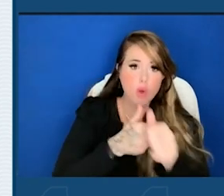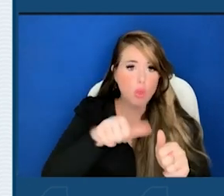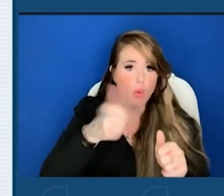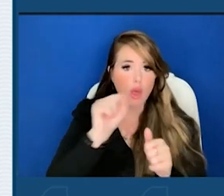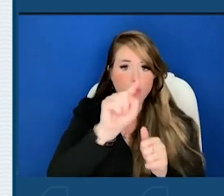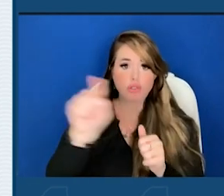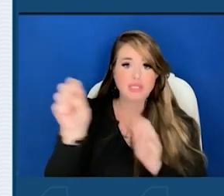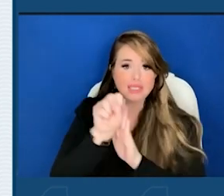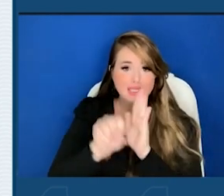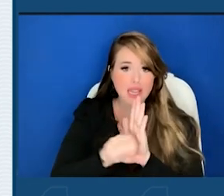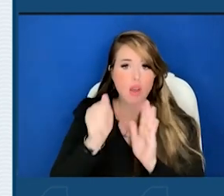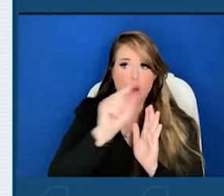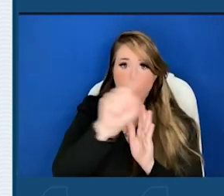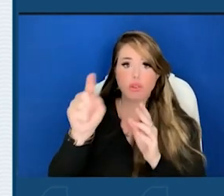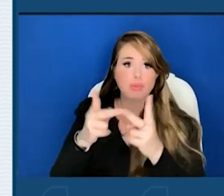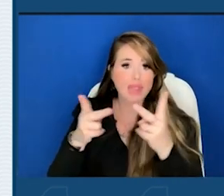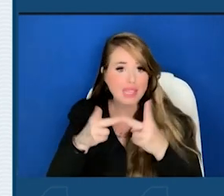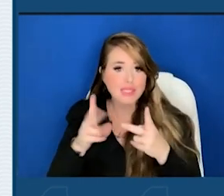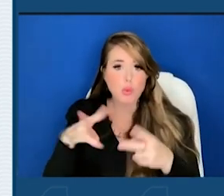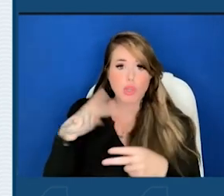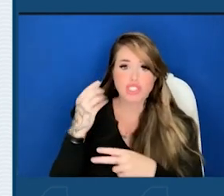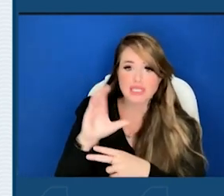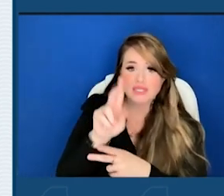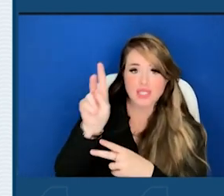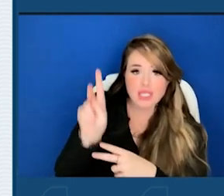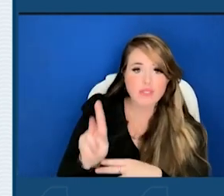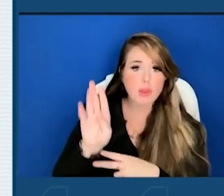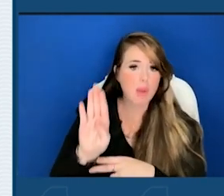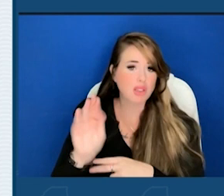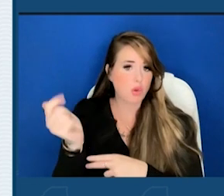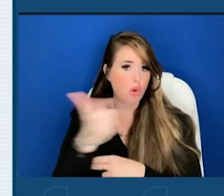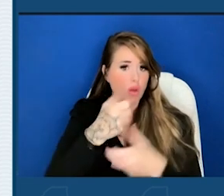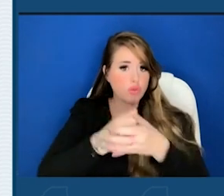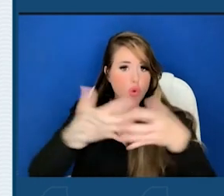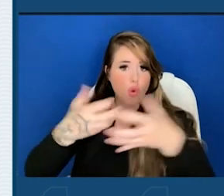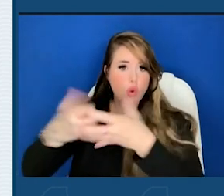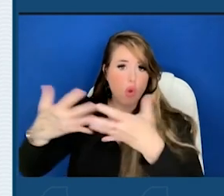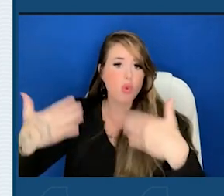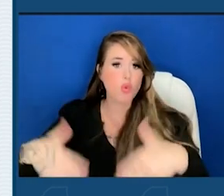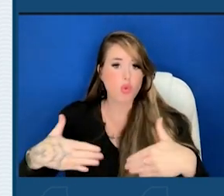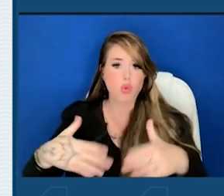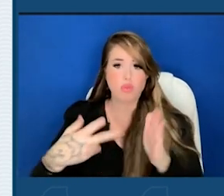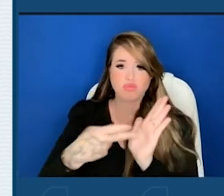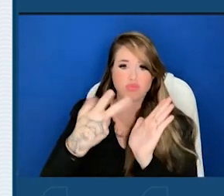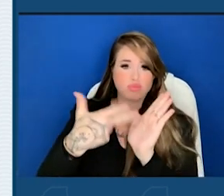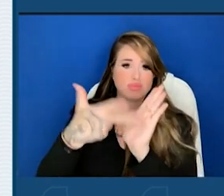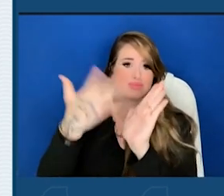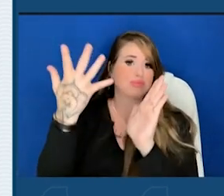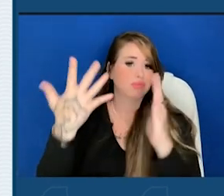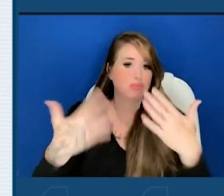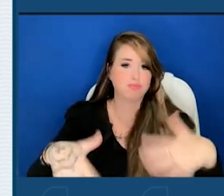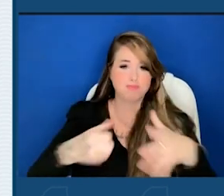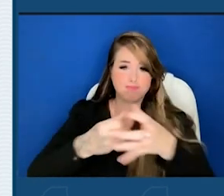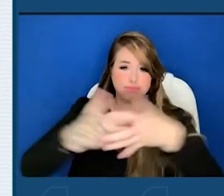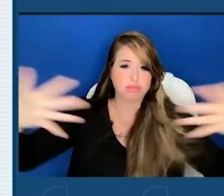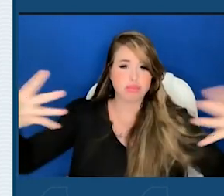regions, Washington, D.C., Philadelphia, Boston, they're all growing 2, 3, 4 times higher than we have.